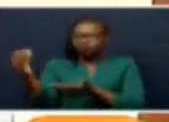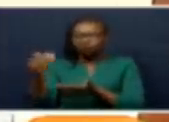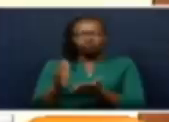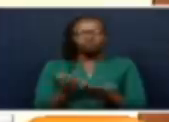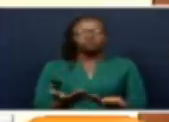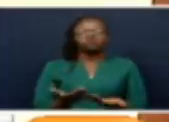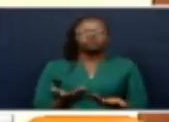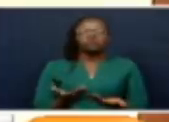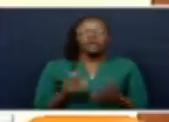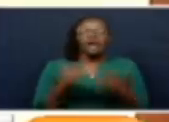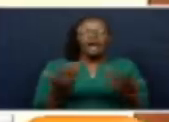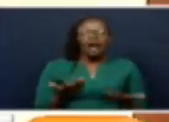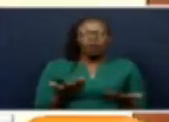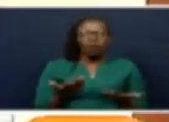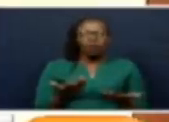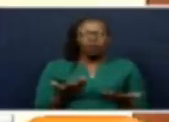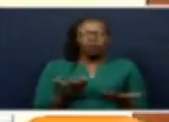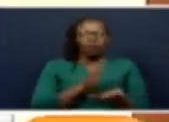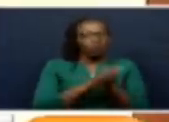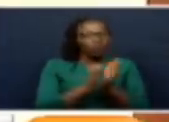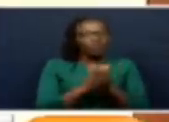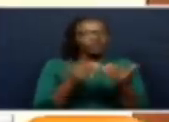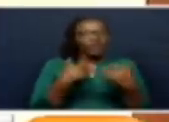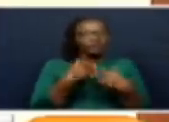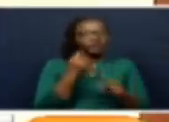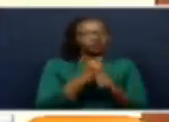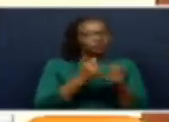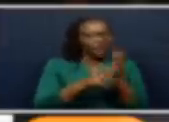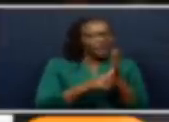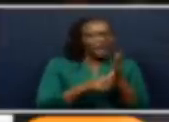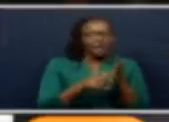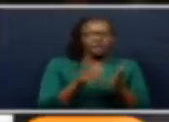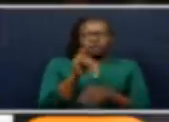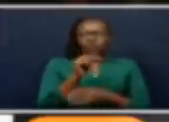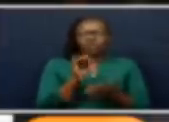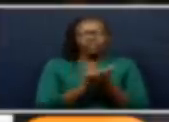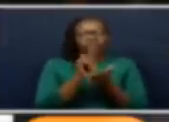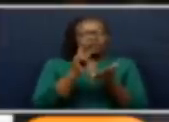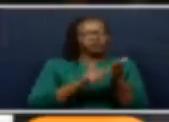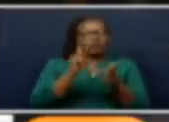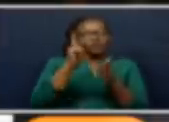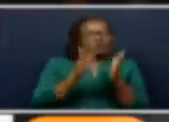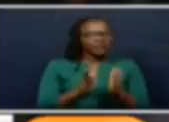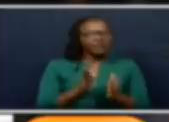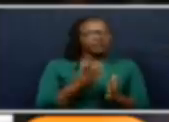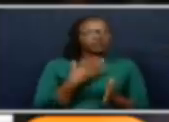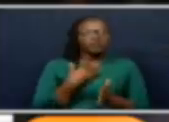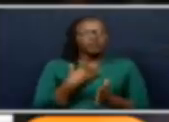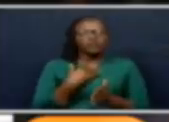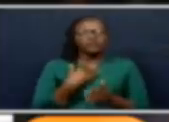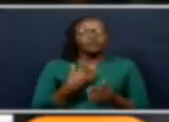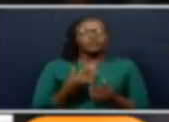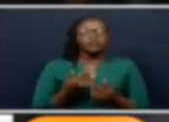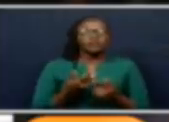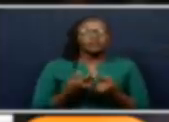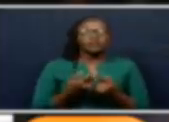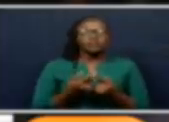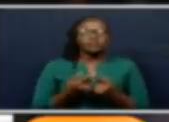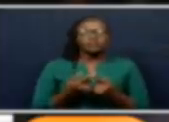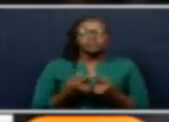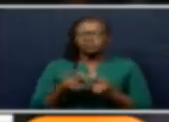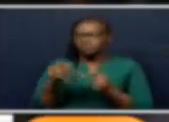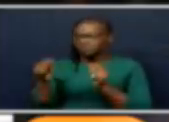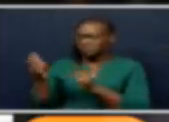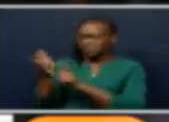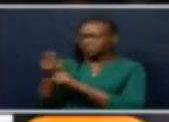How? Without having done the hard work. That is what Kenyans are. It's impossible. Shortcut to riches, those are the